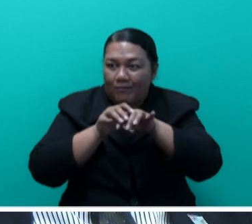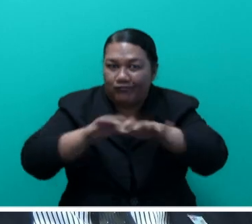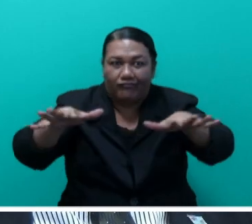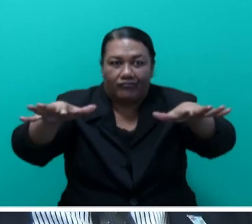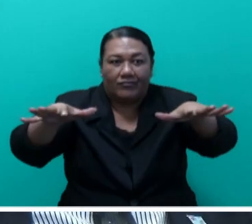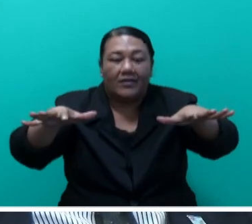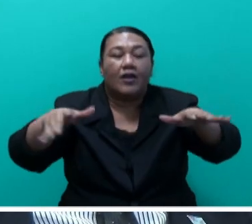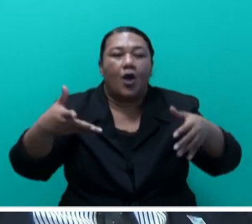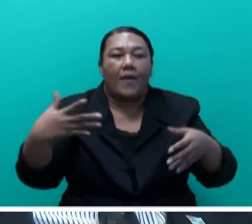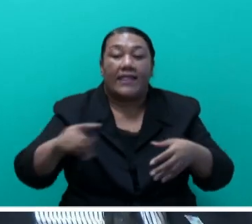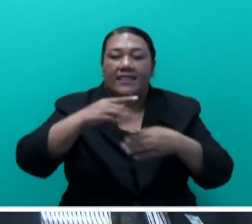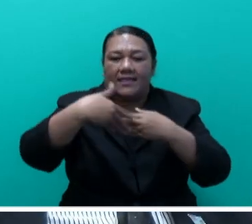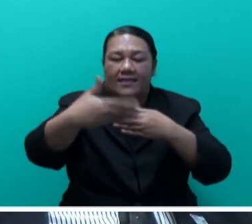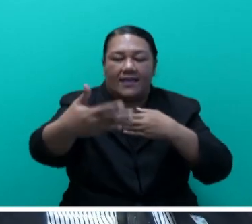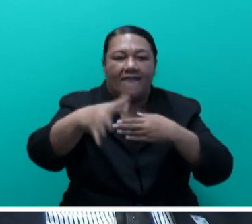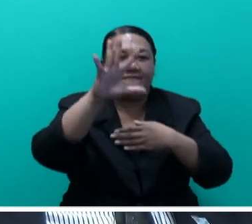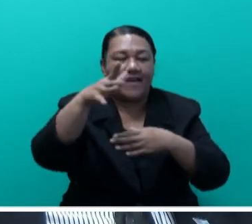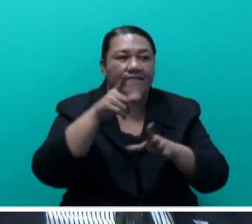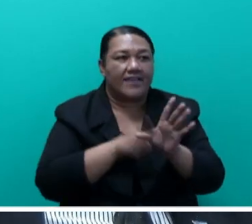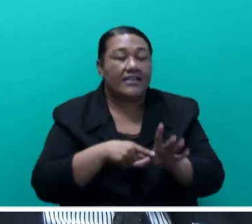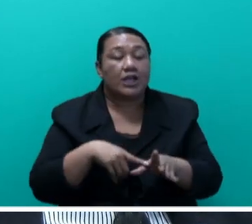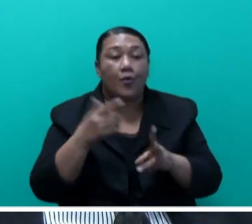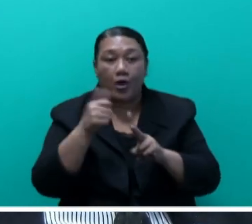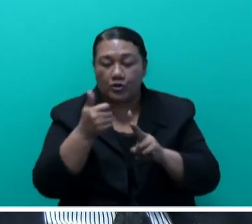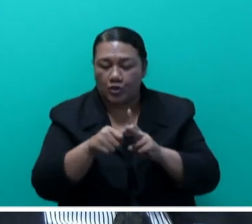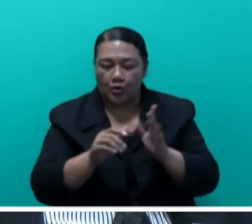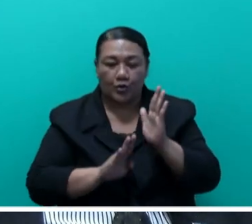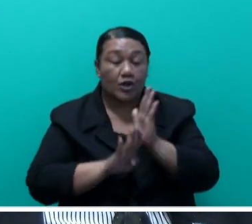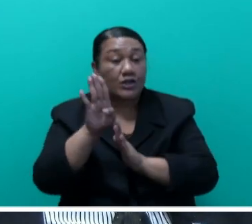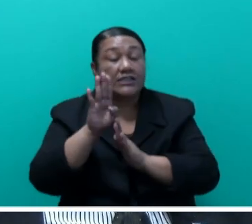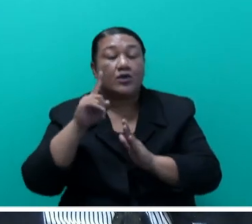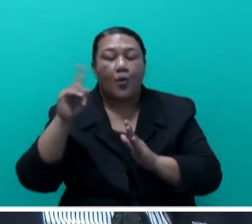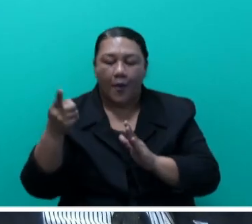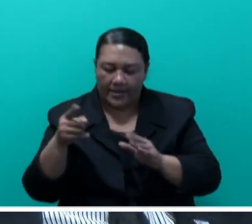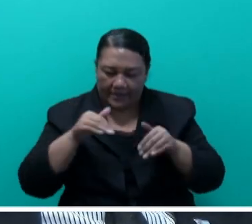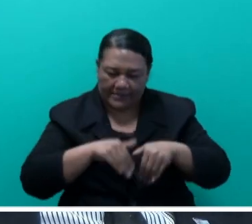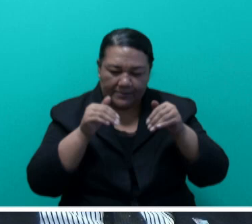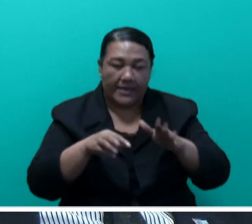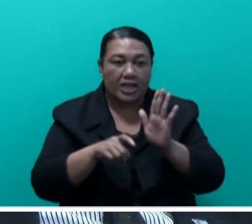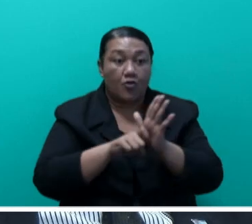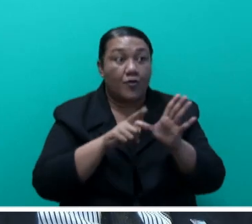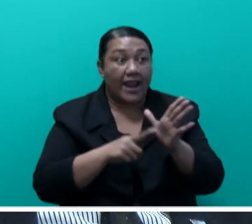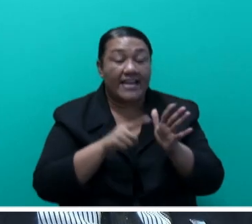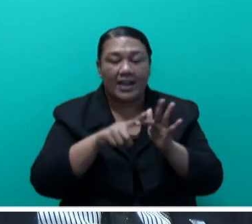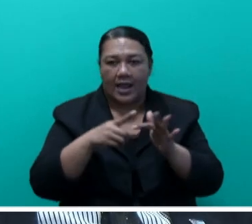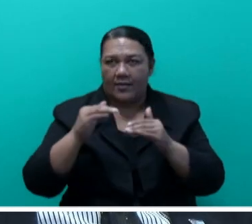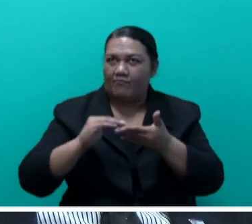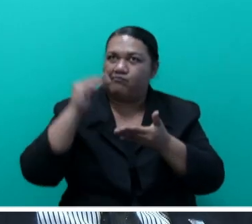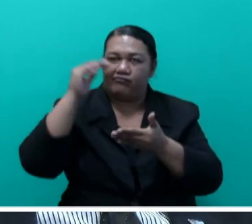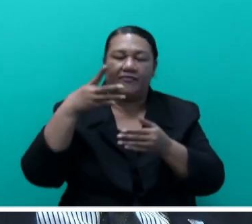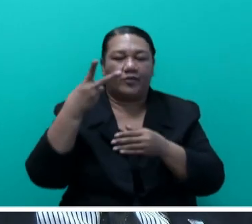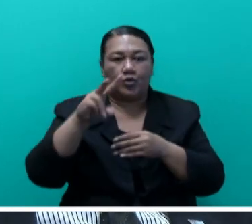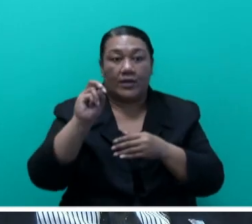years. We also aim to increase the participation rate in sports and physical activity by 20% over the next